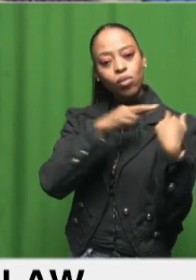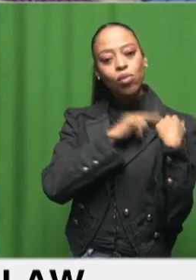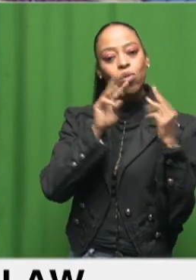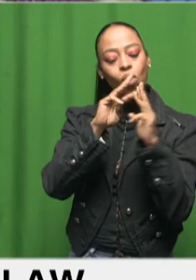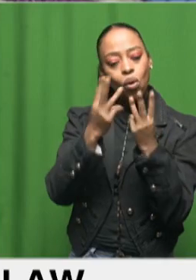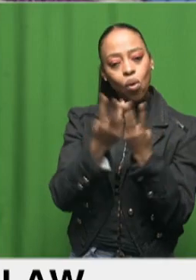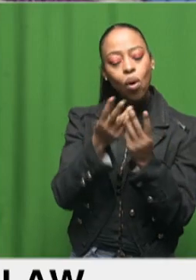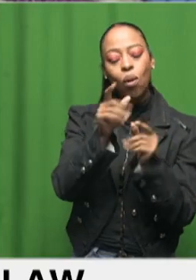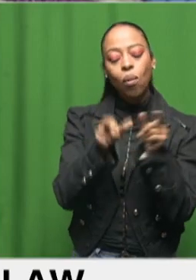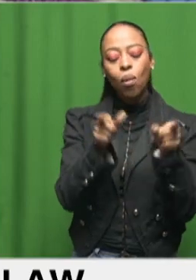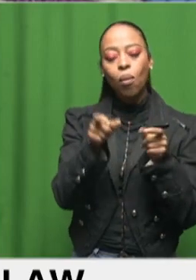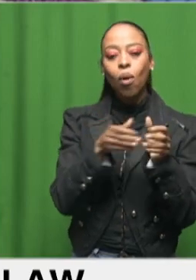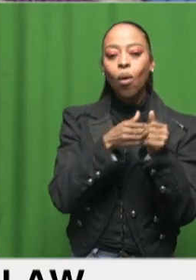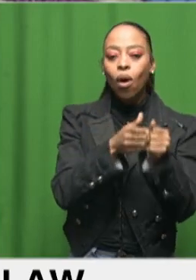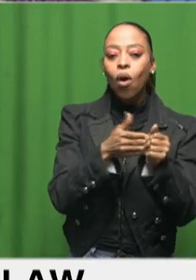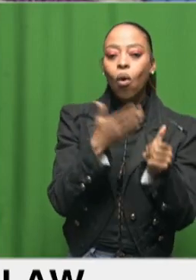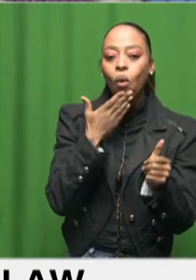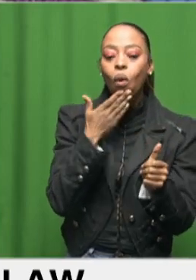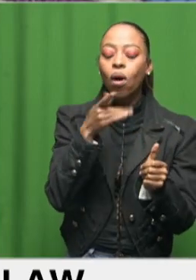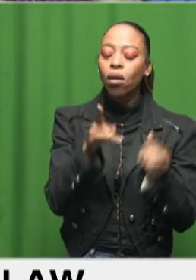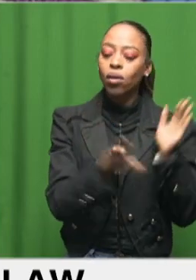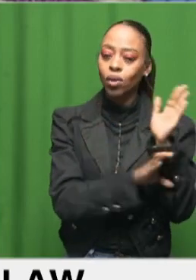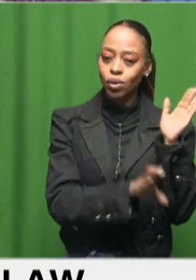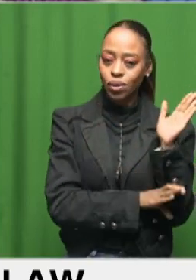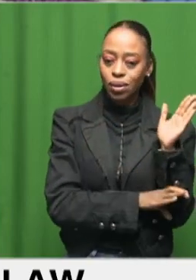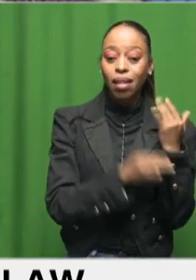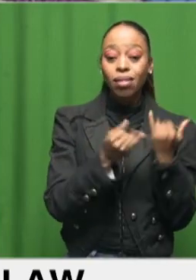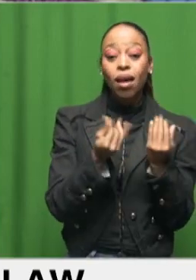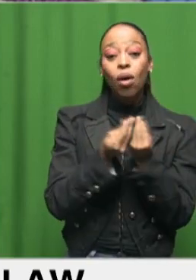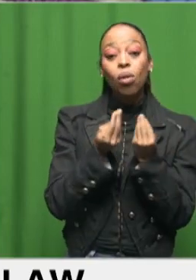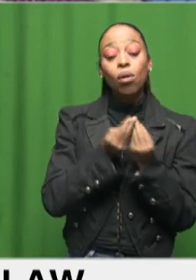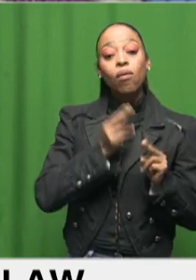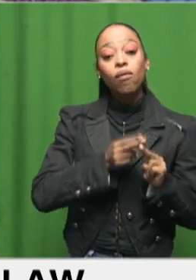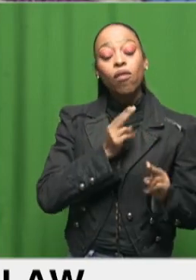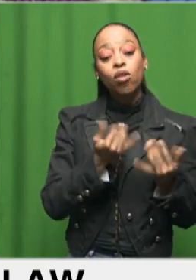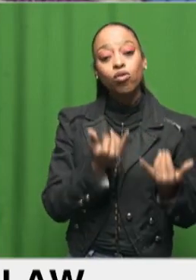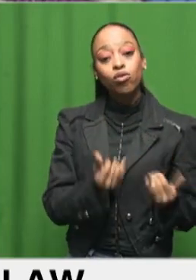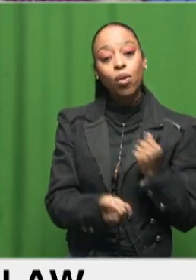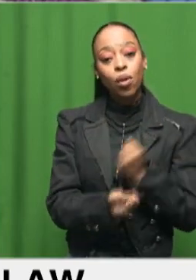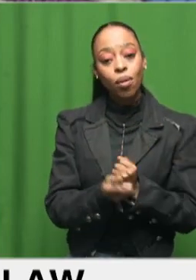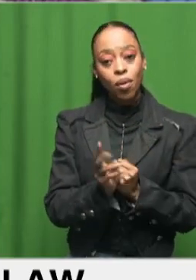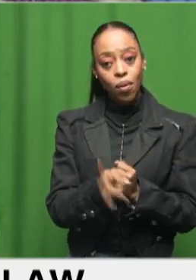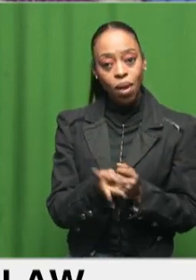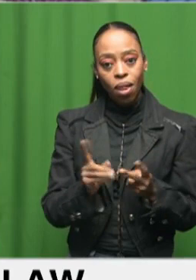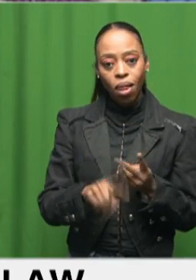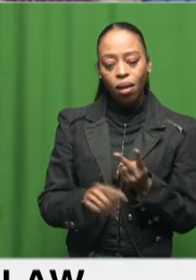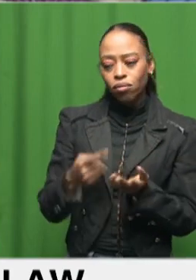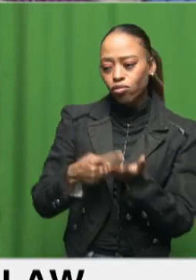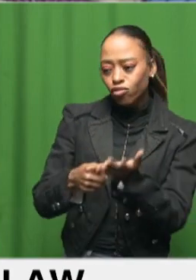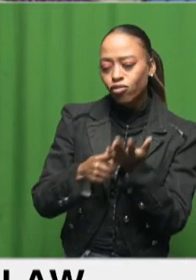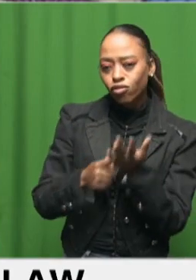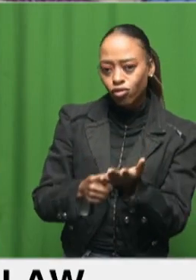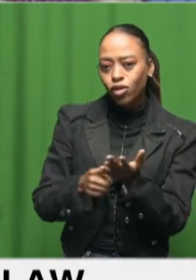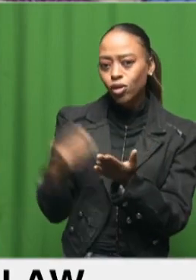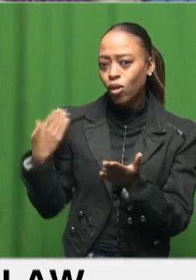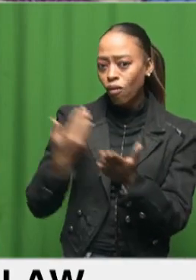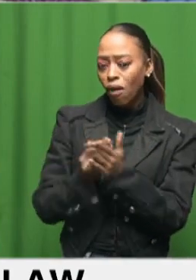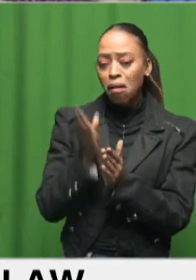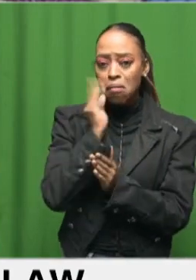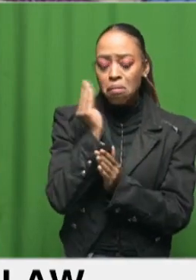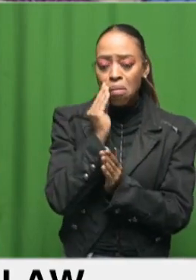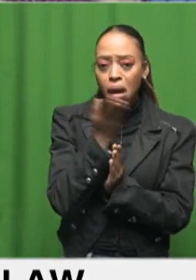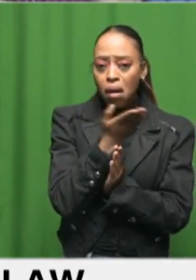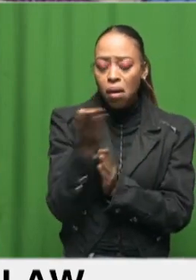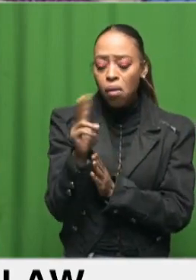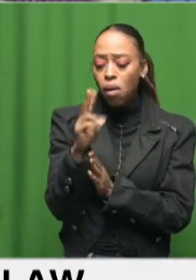citizen guided by its Constitution. So those are the things that will be finalized today, will be discussed and say what has been the lived experience of the